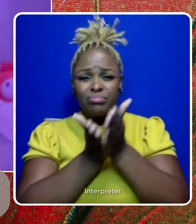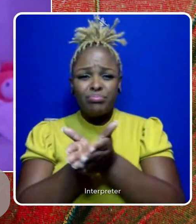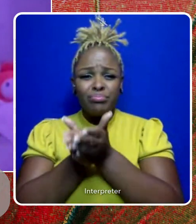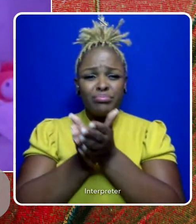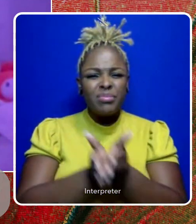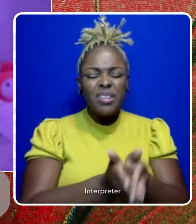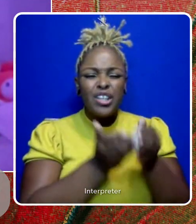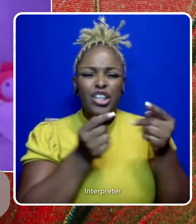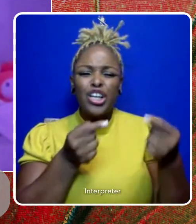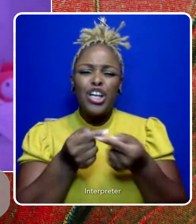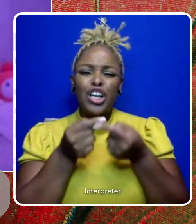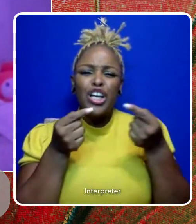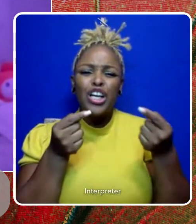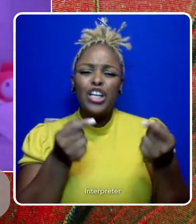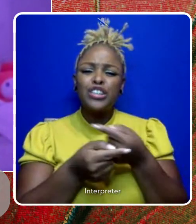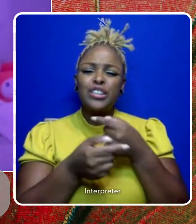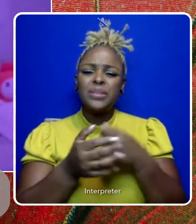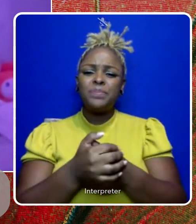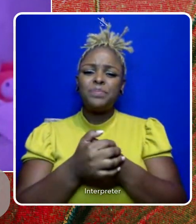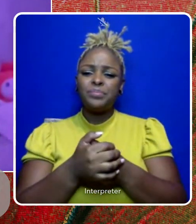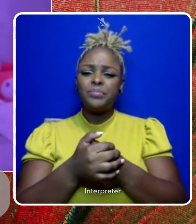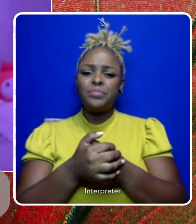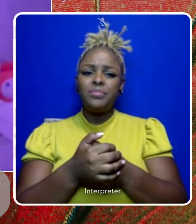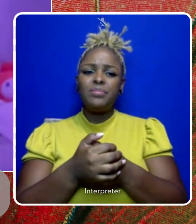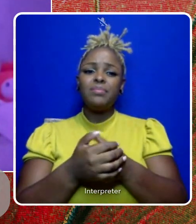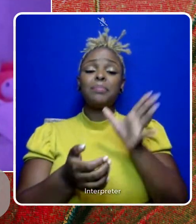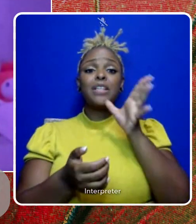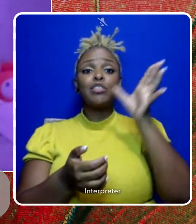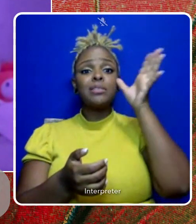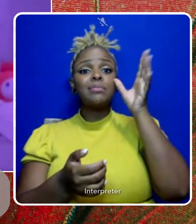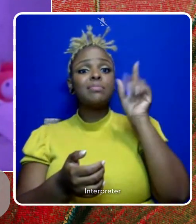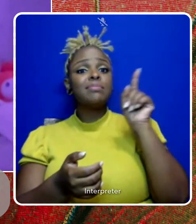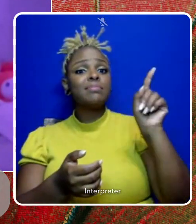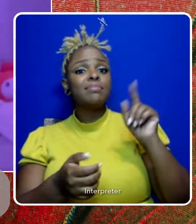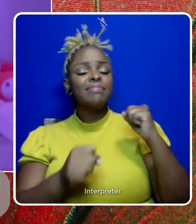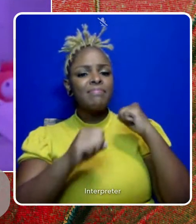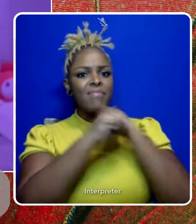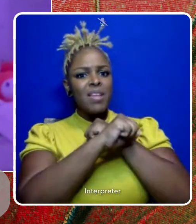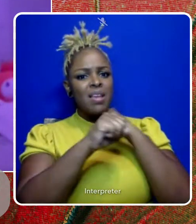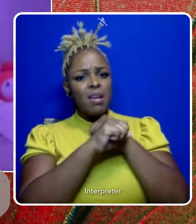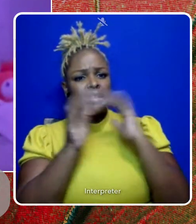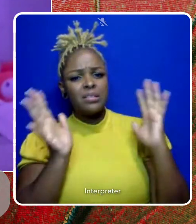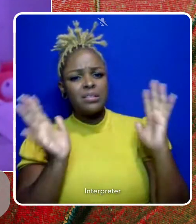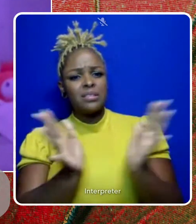keep the baby's bravery untamed and easily provoked,